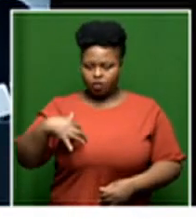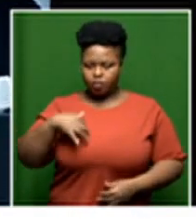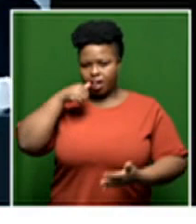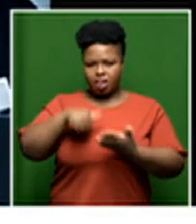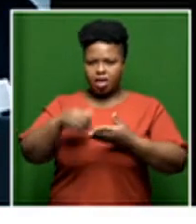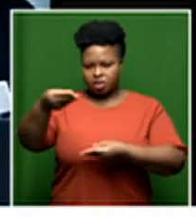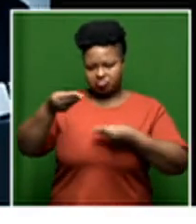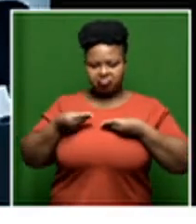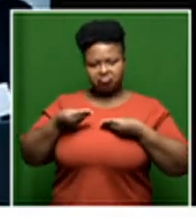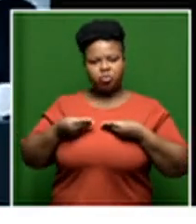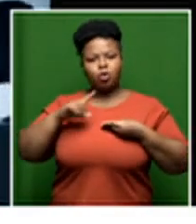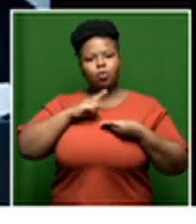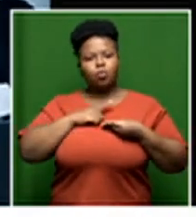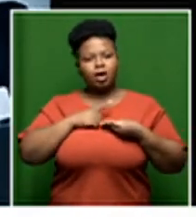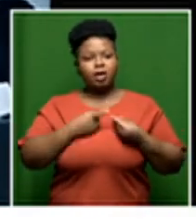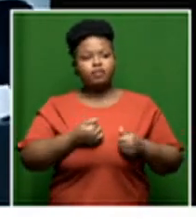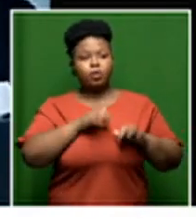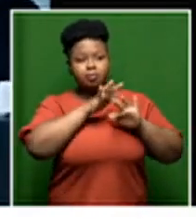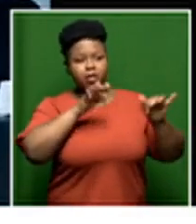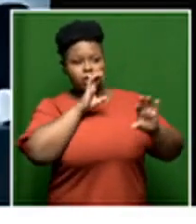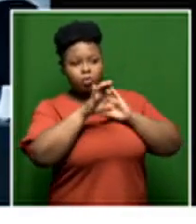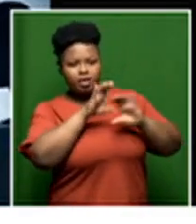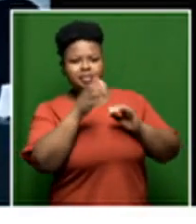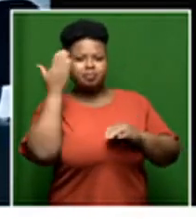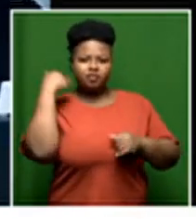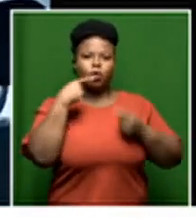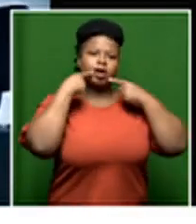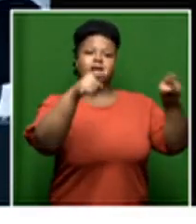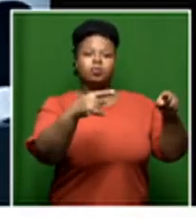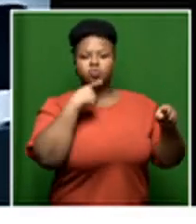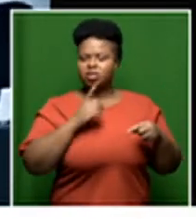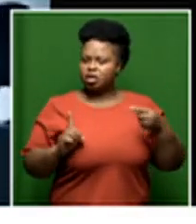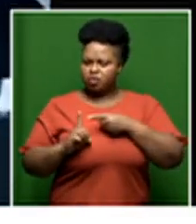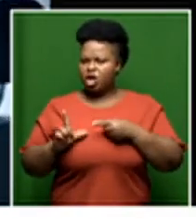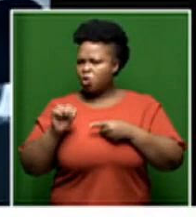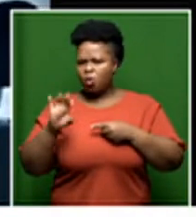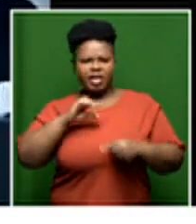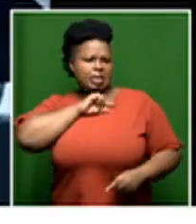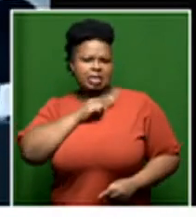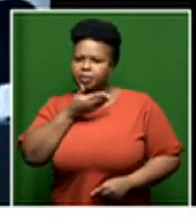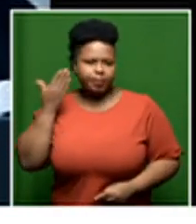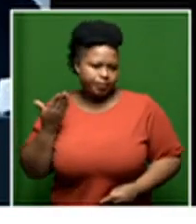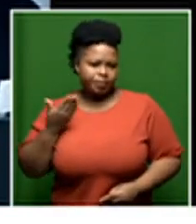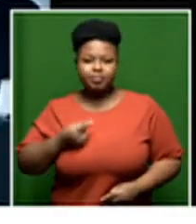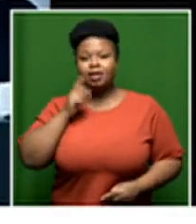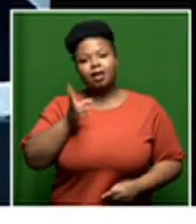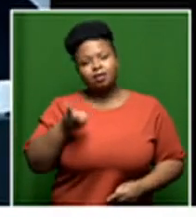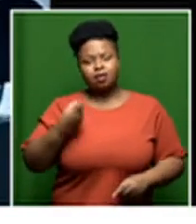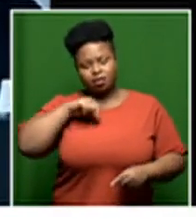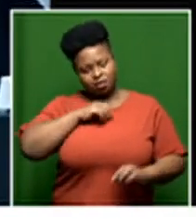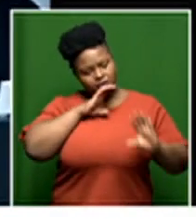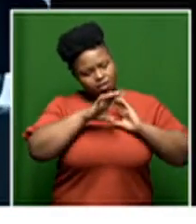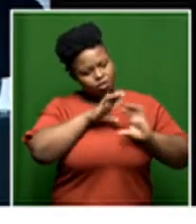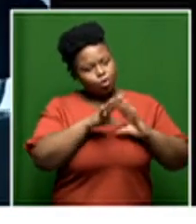a formal letter to back up the public communication that they had put out to clear Luc Eymael. And we have also just sought and